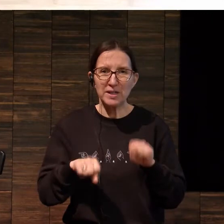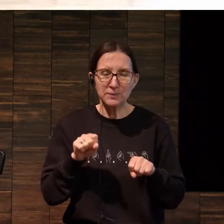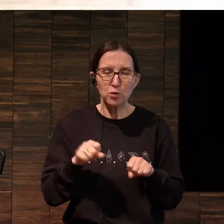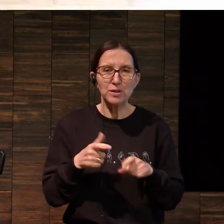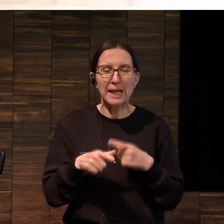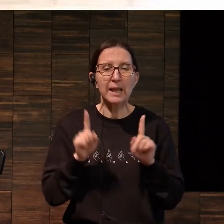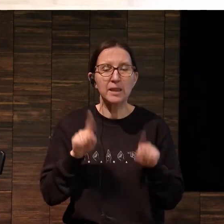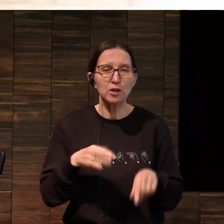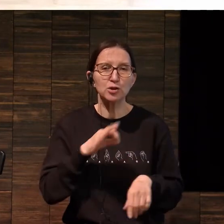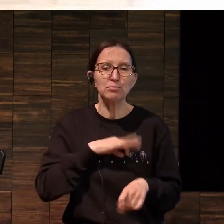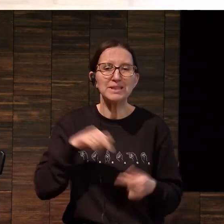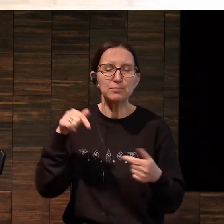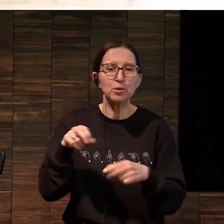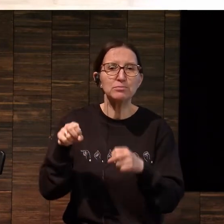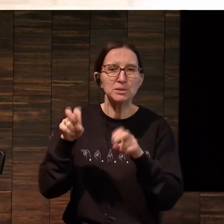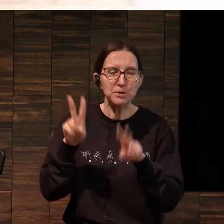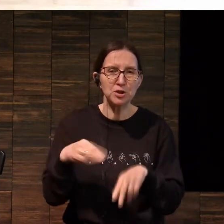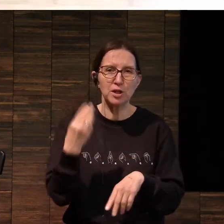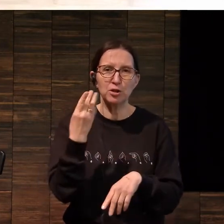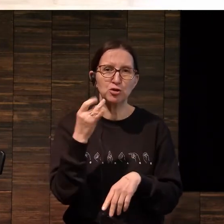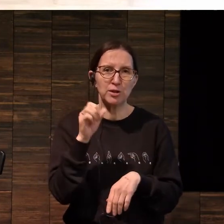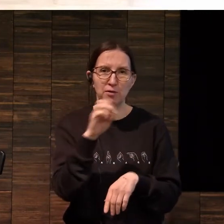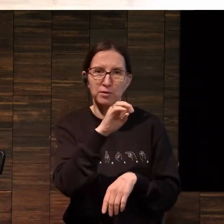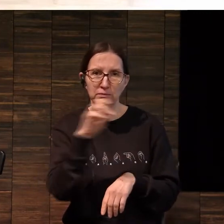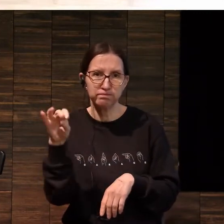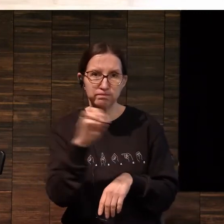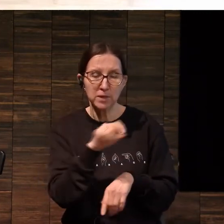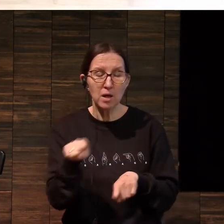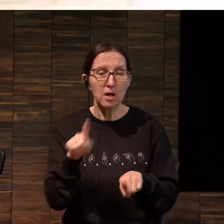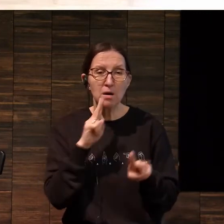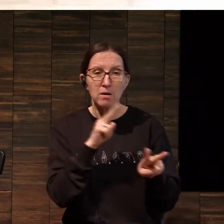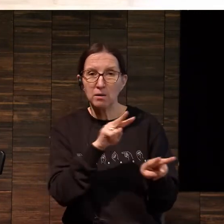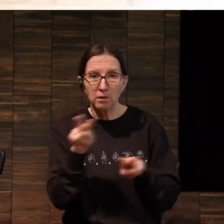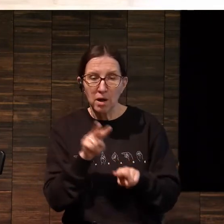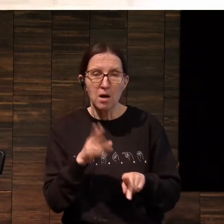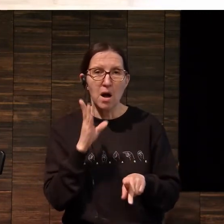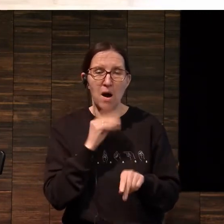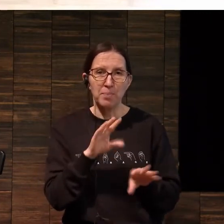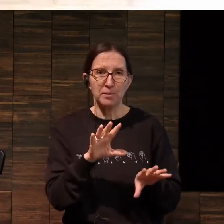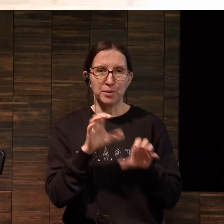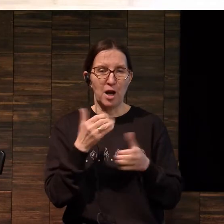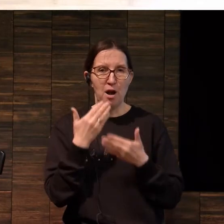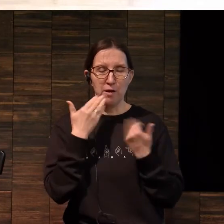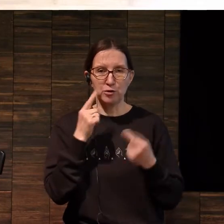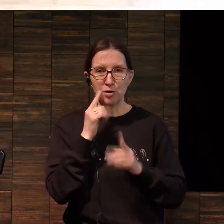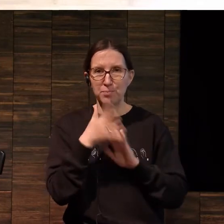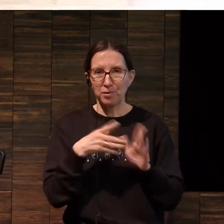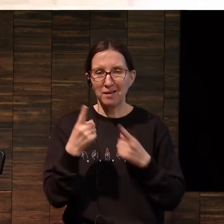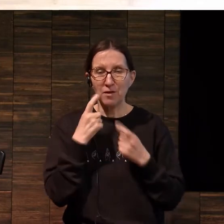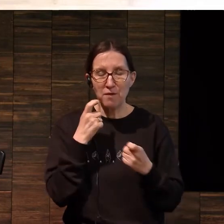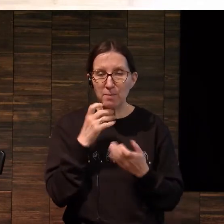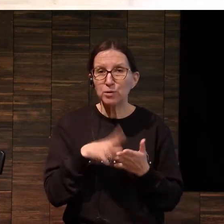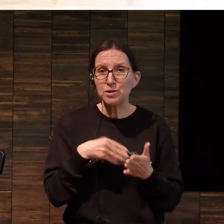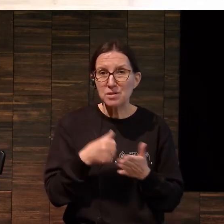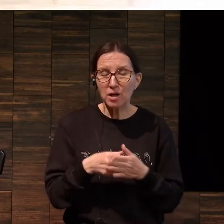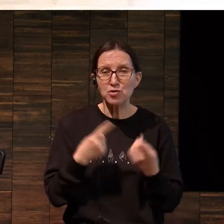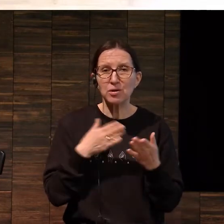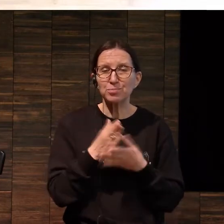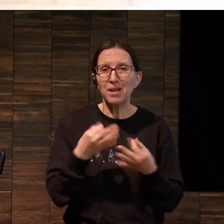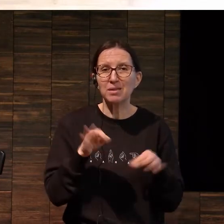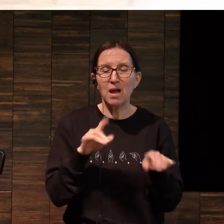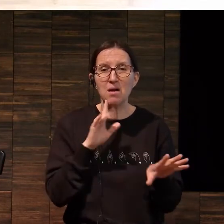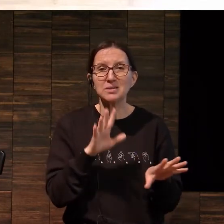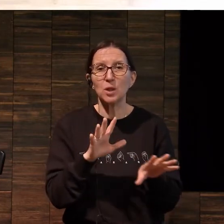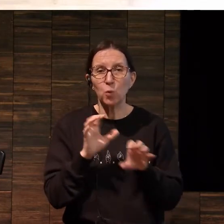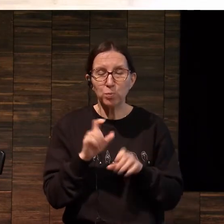well. Because this is a very important part of accessibility, is in the content of the website itself, even for sighted